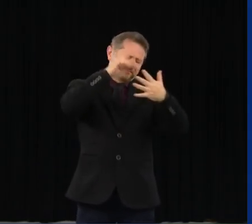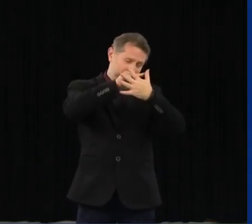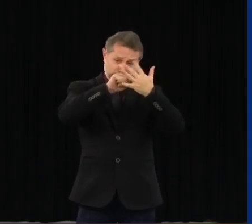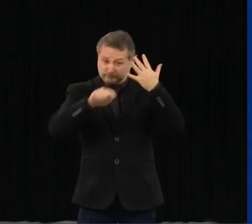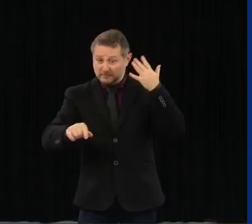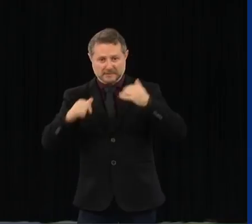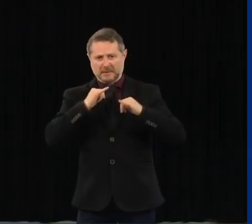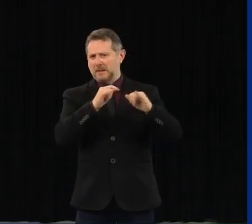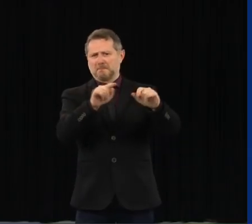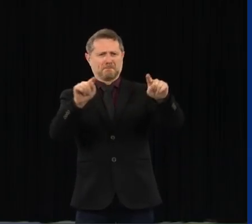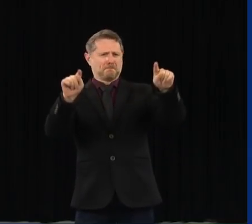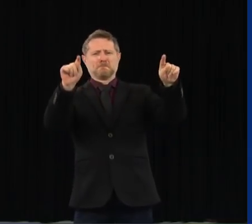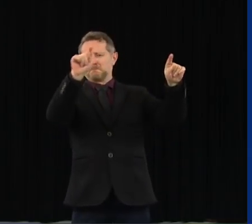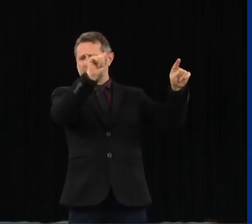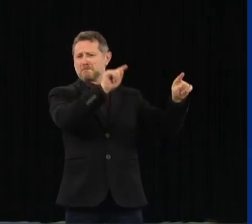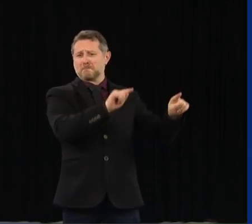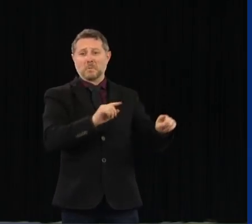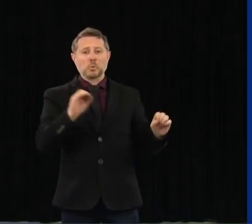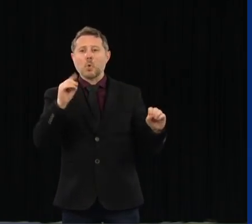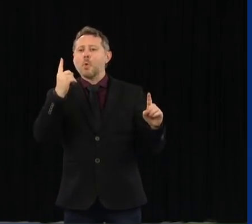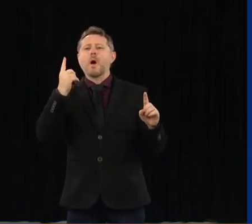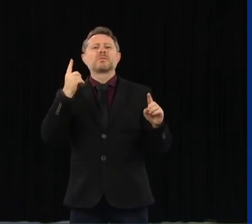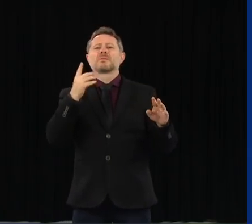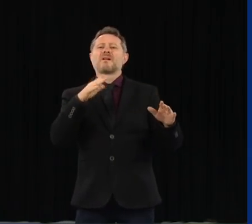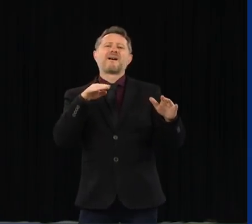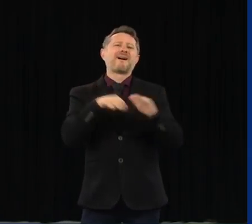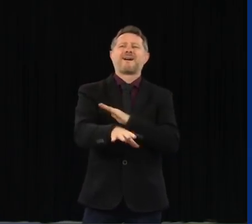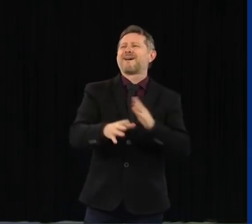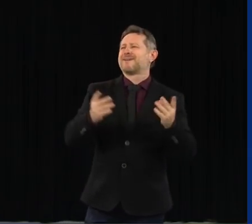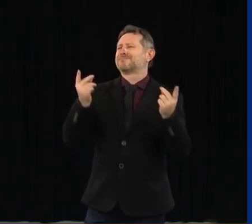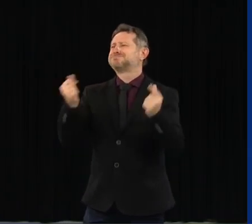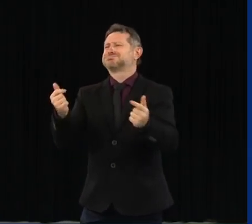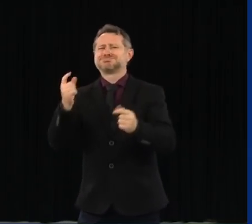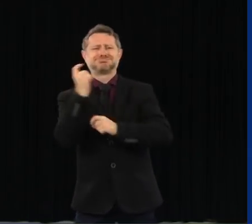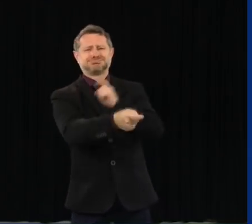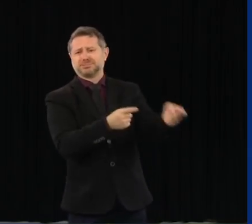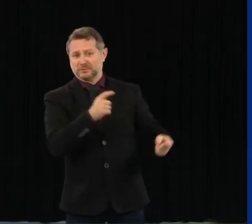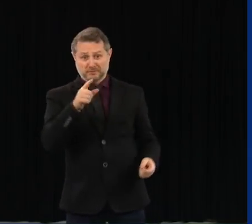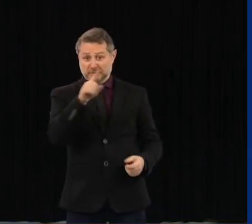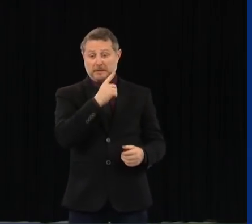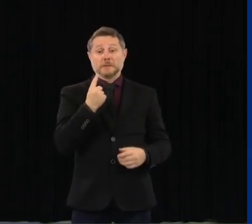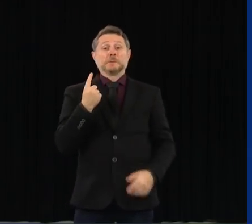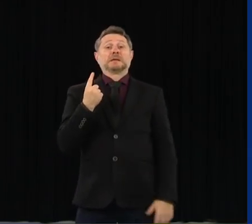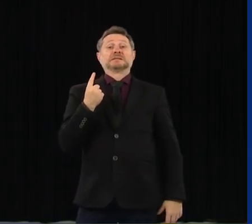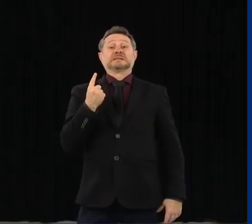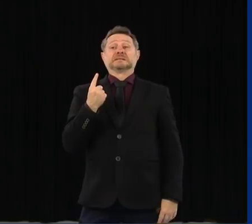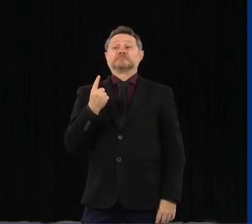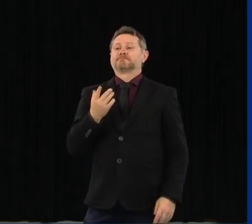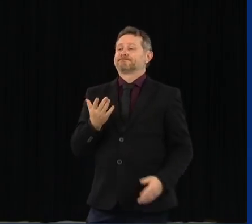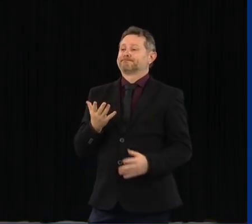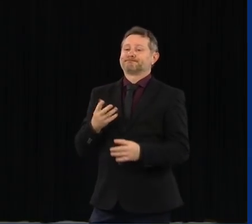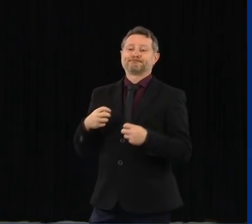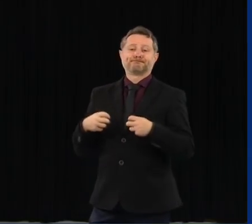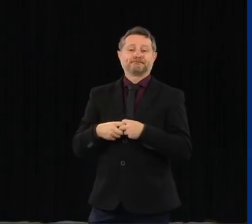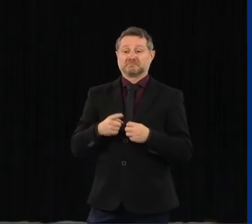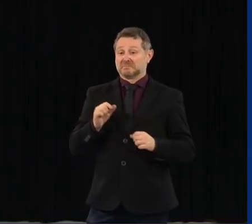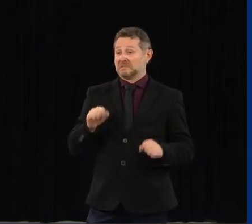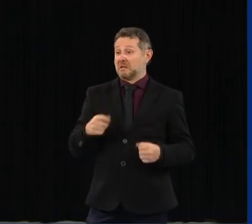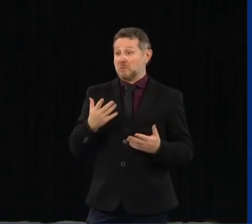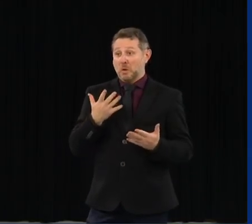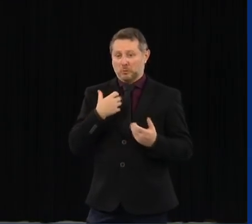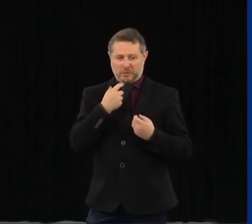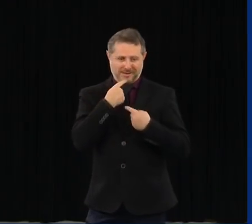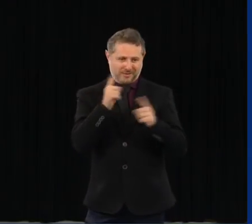The market has literally collapsed. The only operational model that I see is